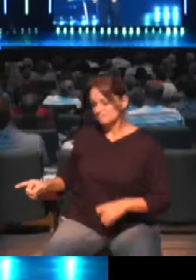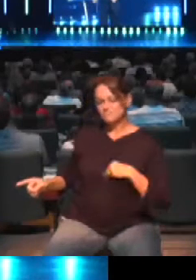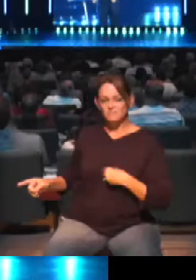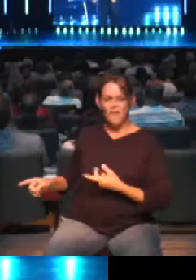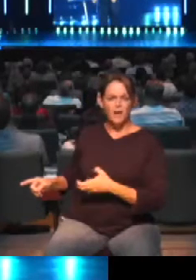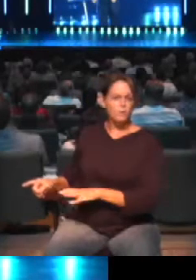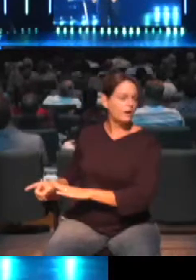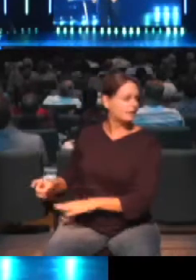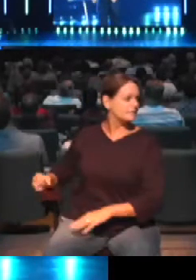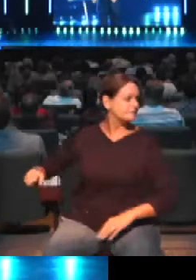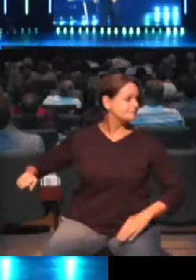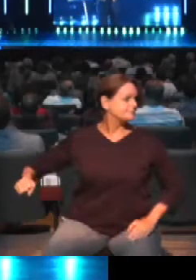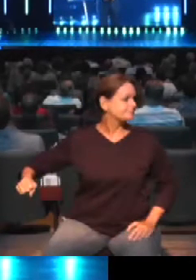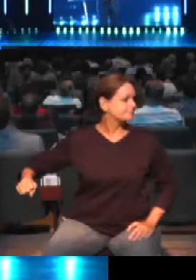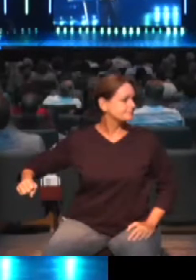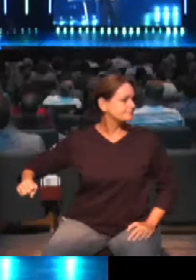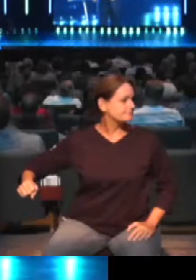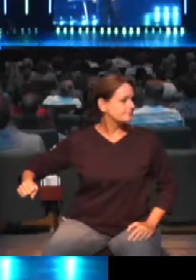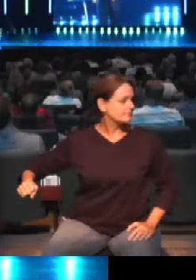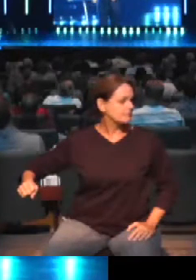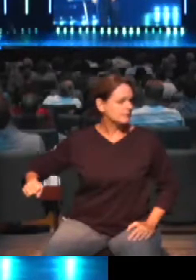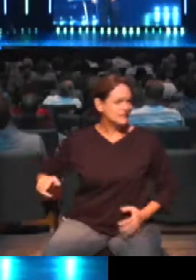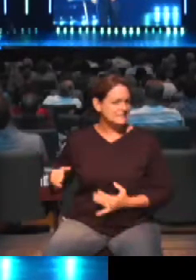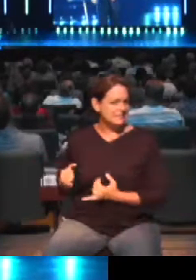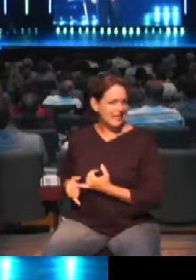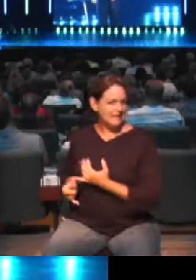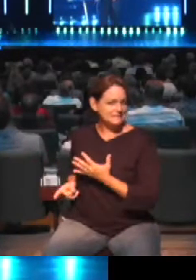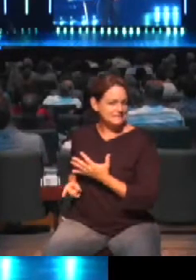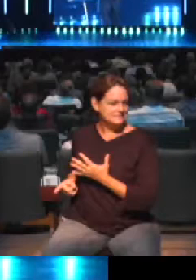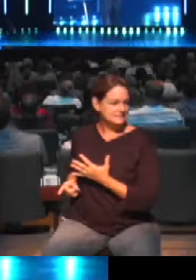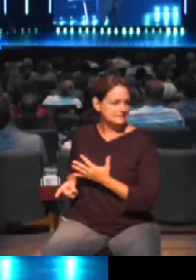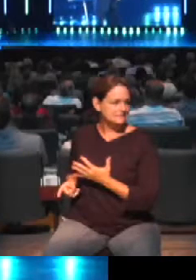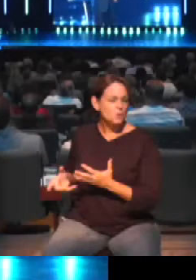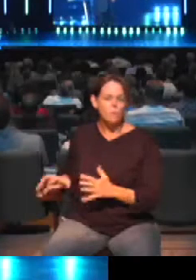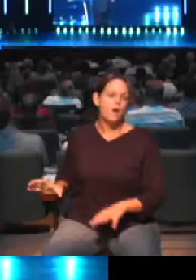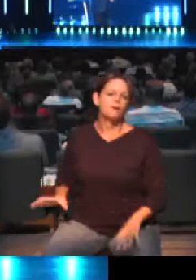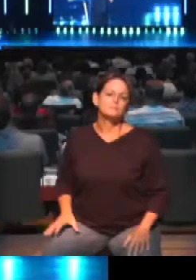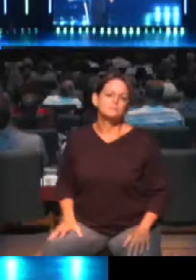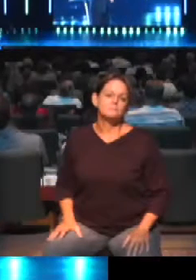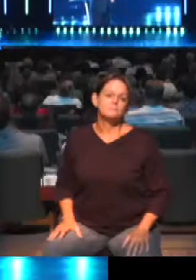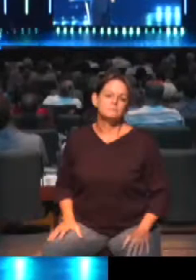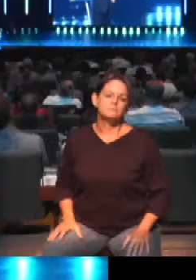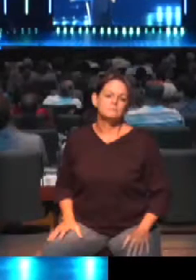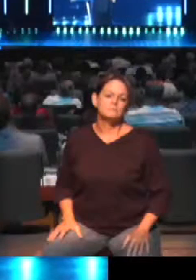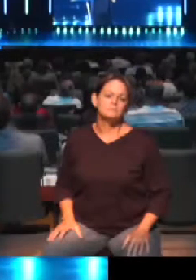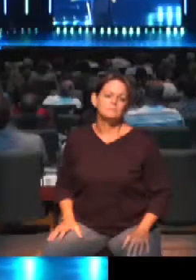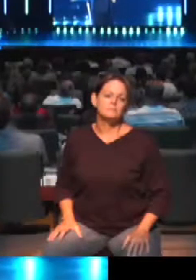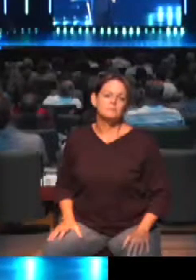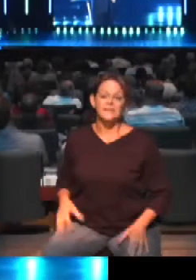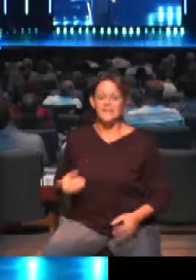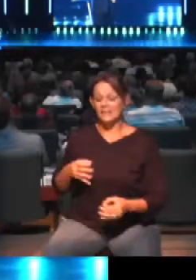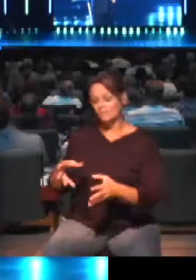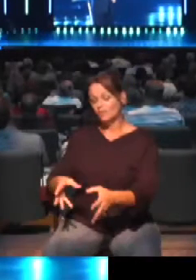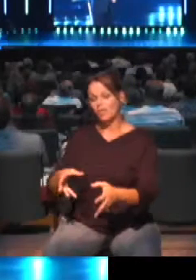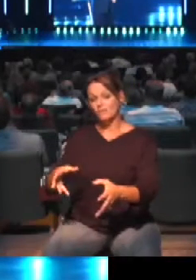anyway. Because God does not receive leftovers. He redeems